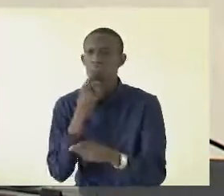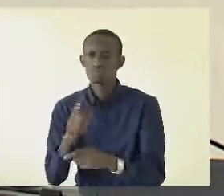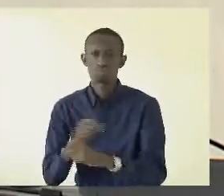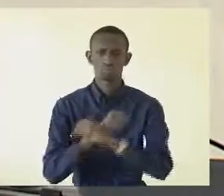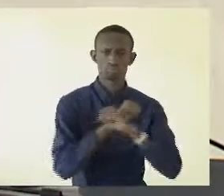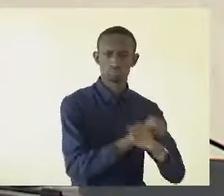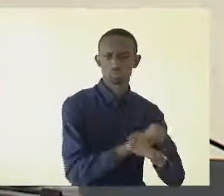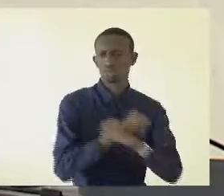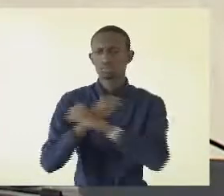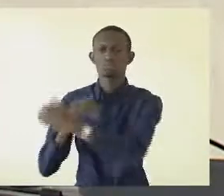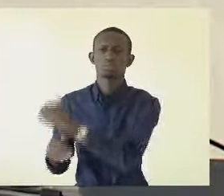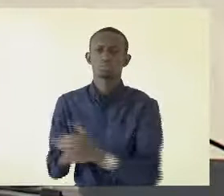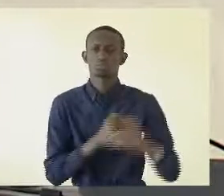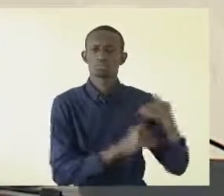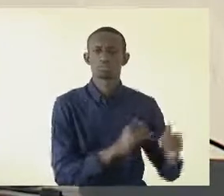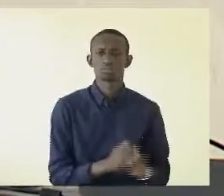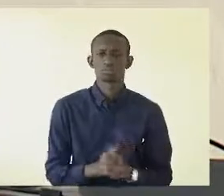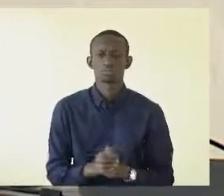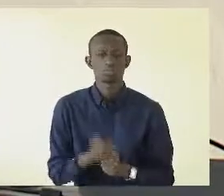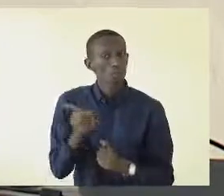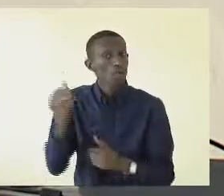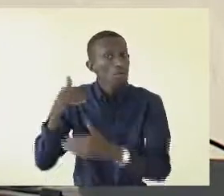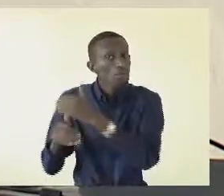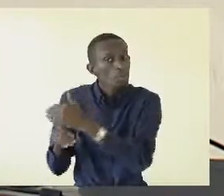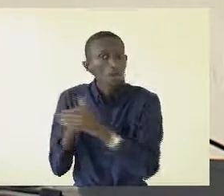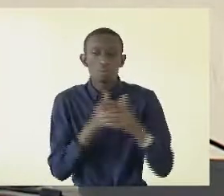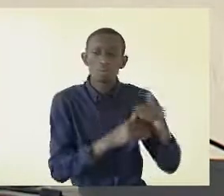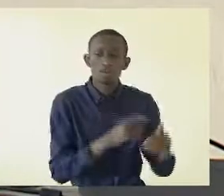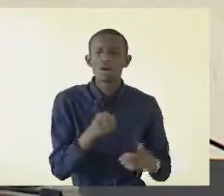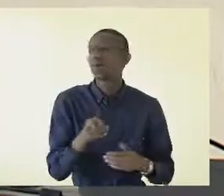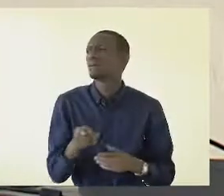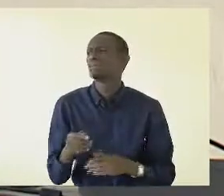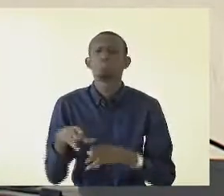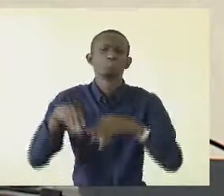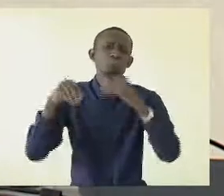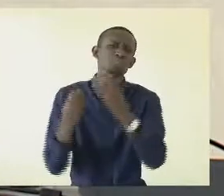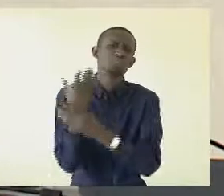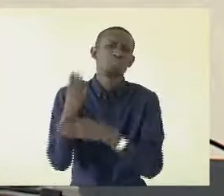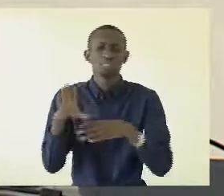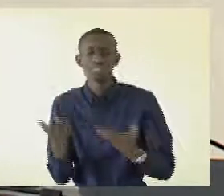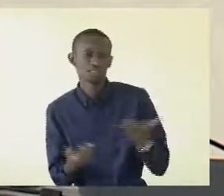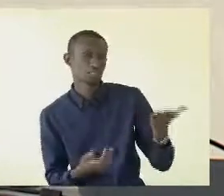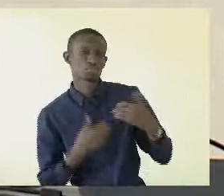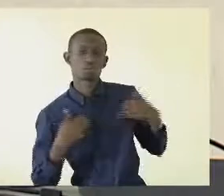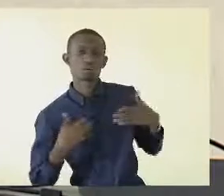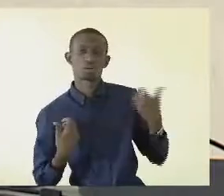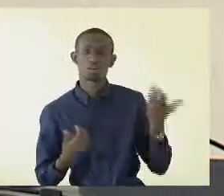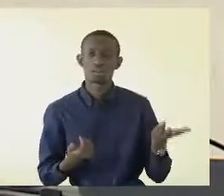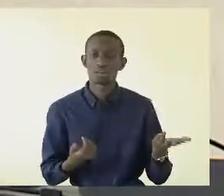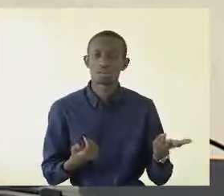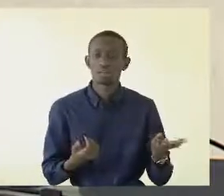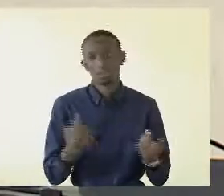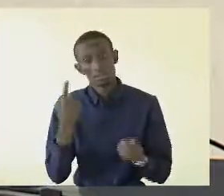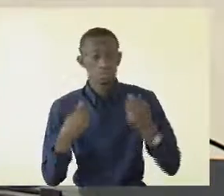our environment. And in the environment, we find there are plants and animals. Some of these have